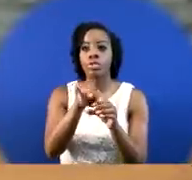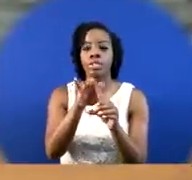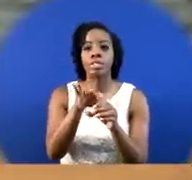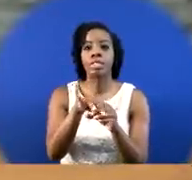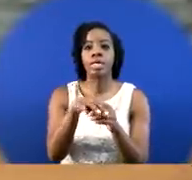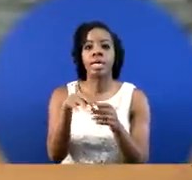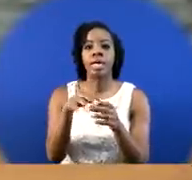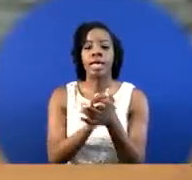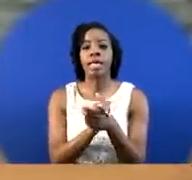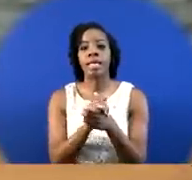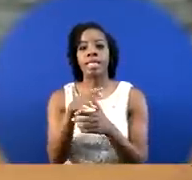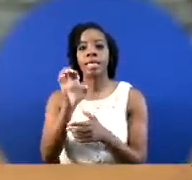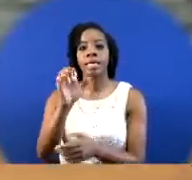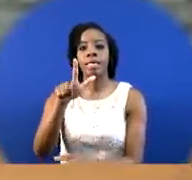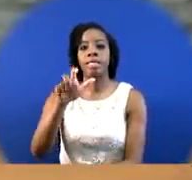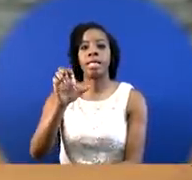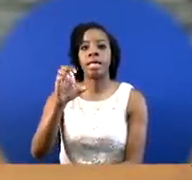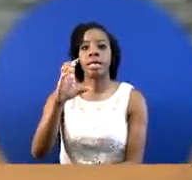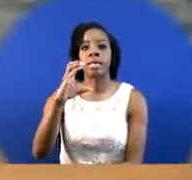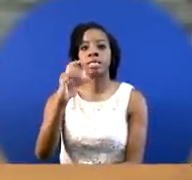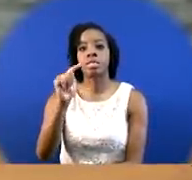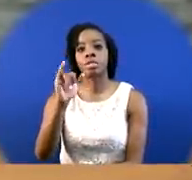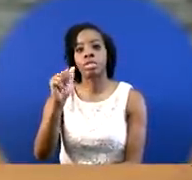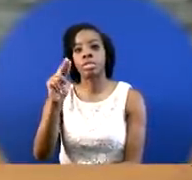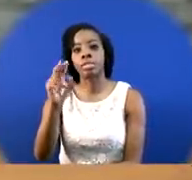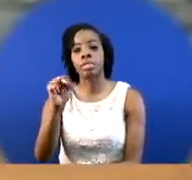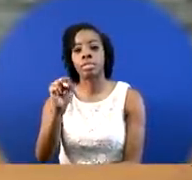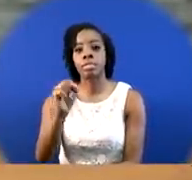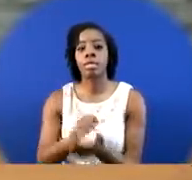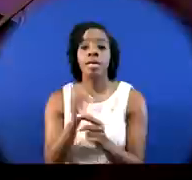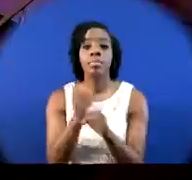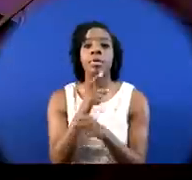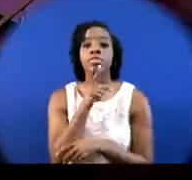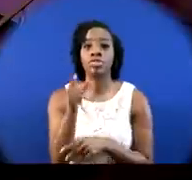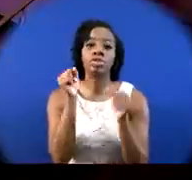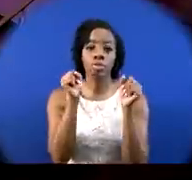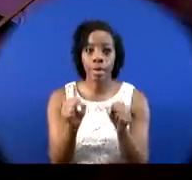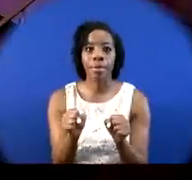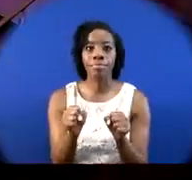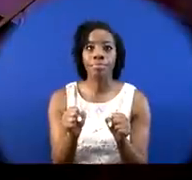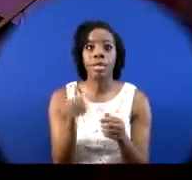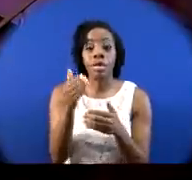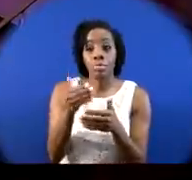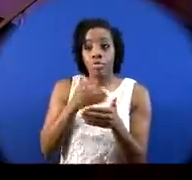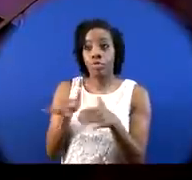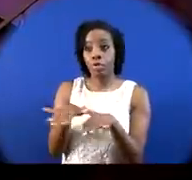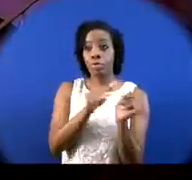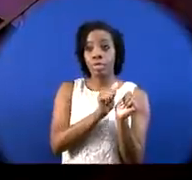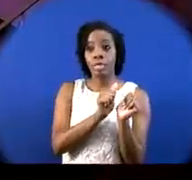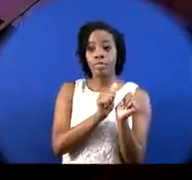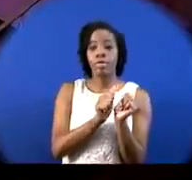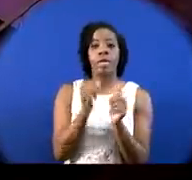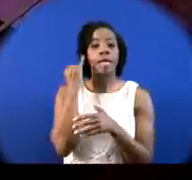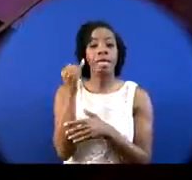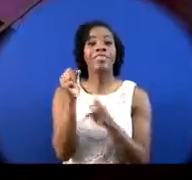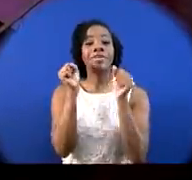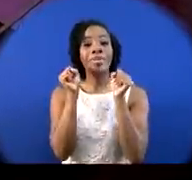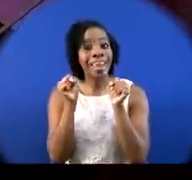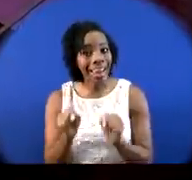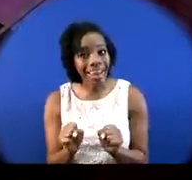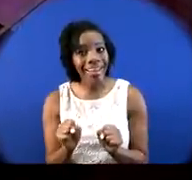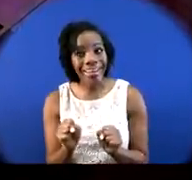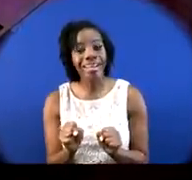so please go to the social justice table, and they will make sure that you can vote before you leave here. If you are eligible to